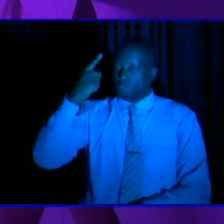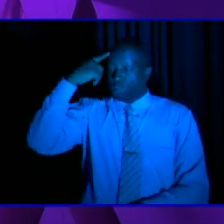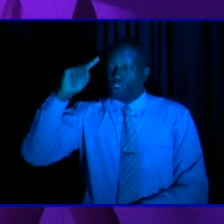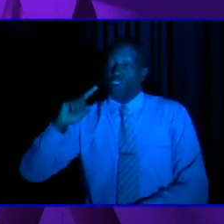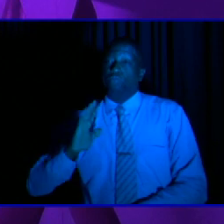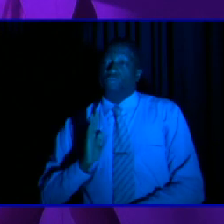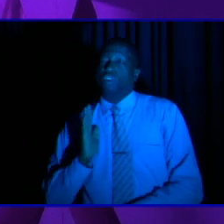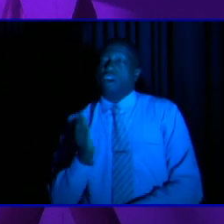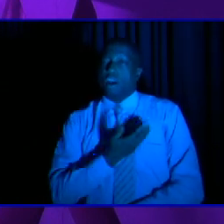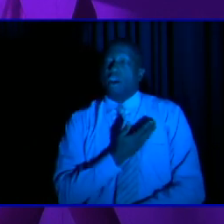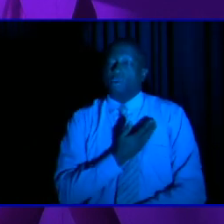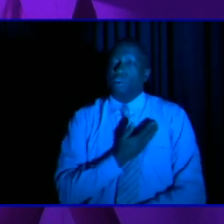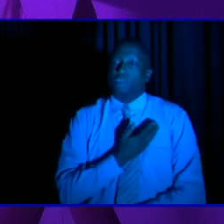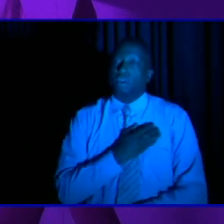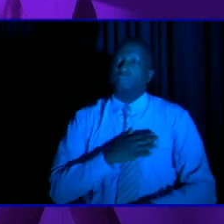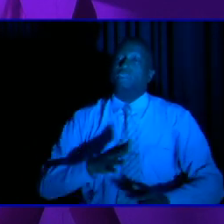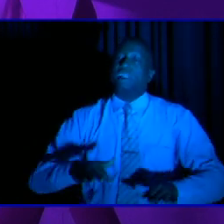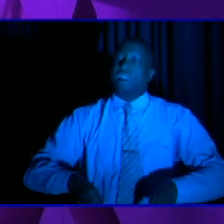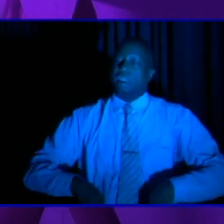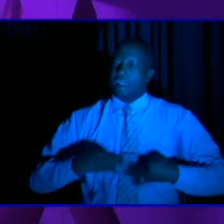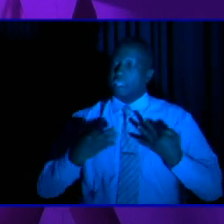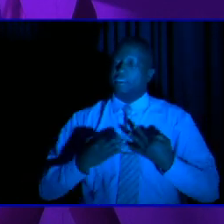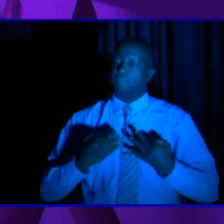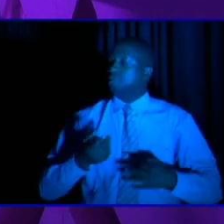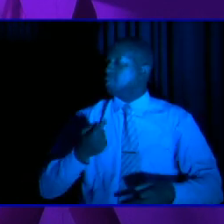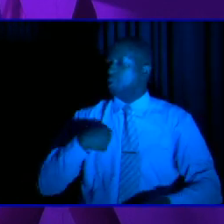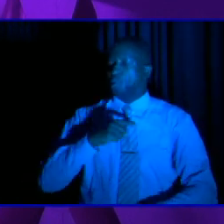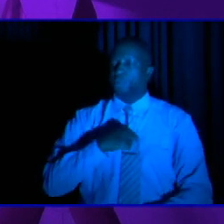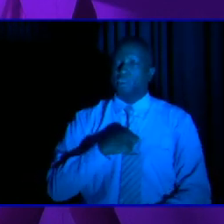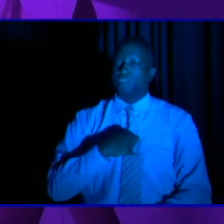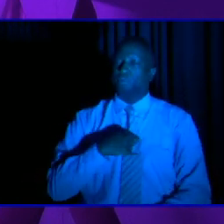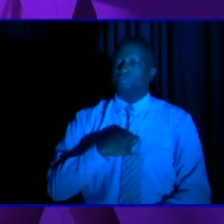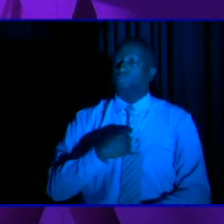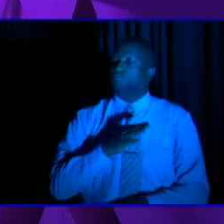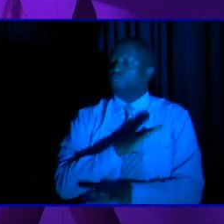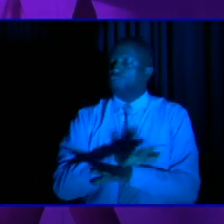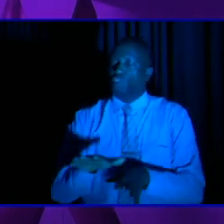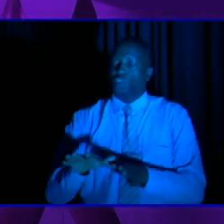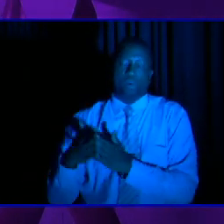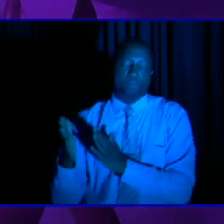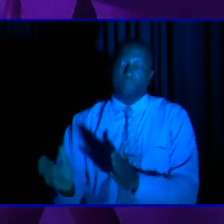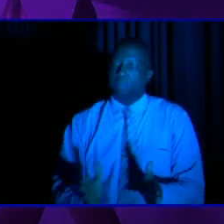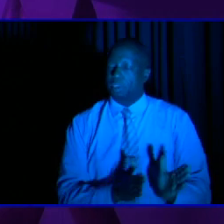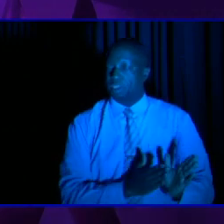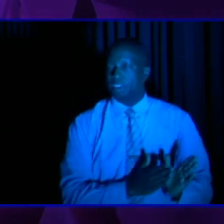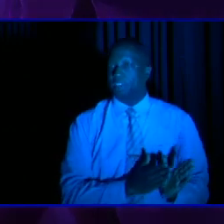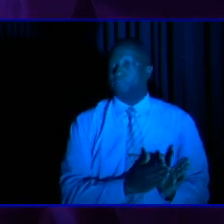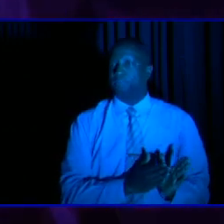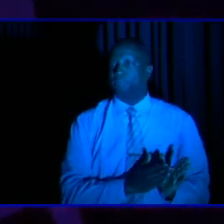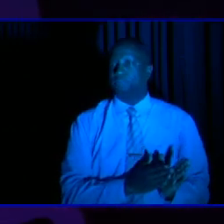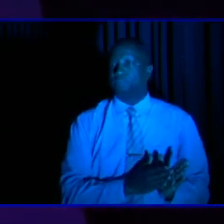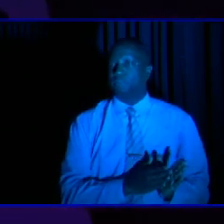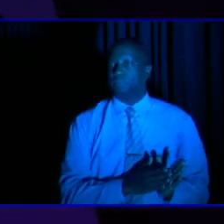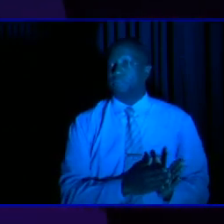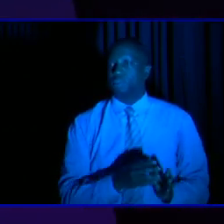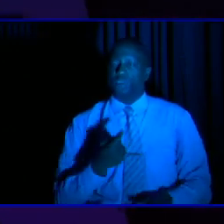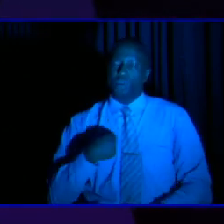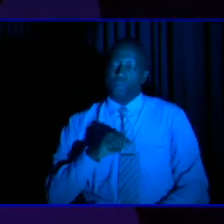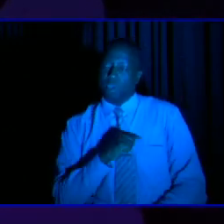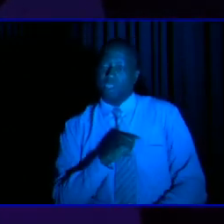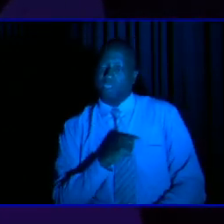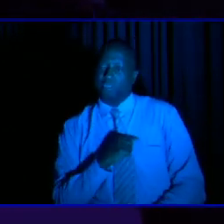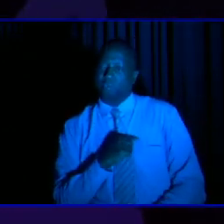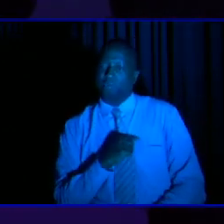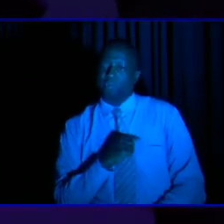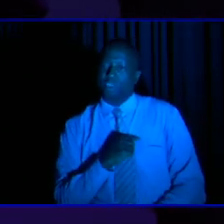we leave by the wayside. We are too lazy to go to get that extra oil. We